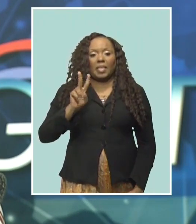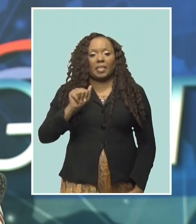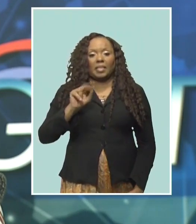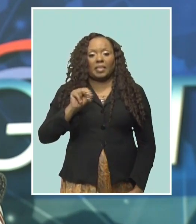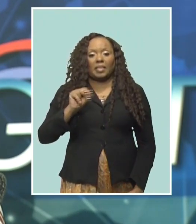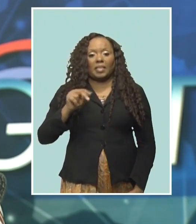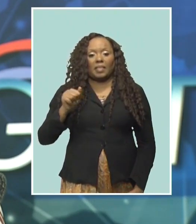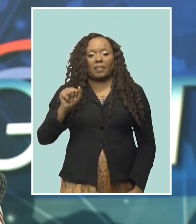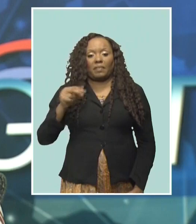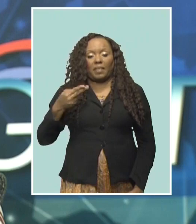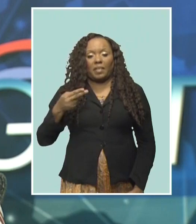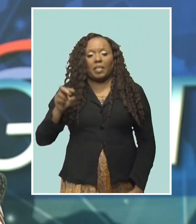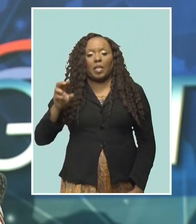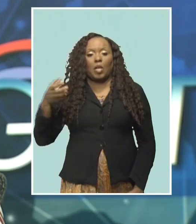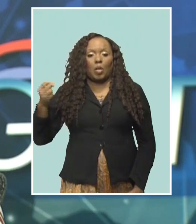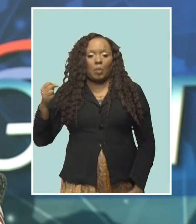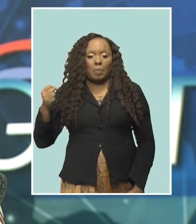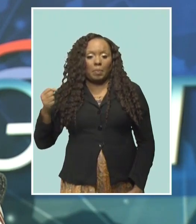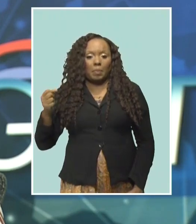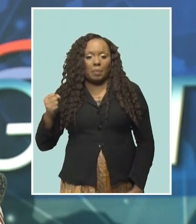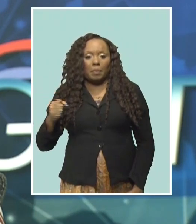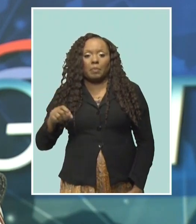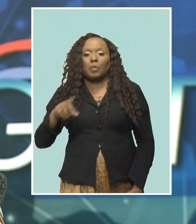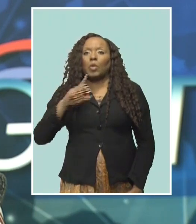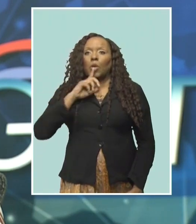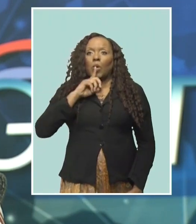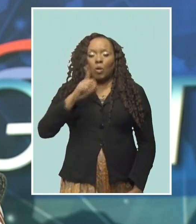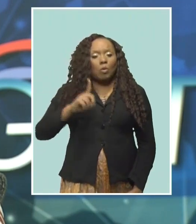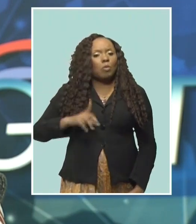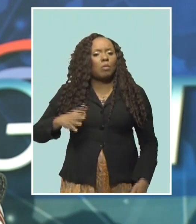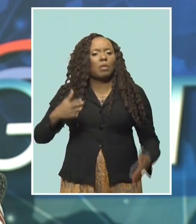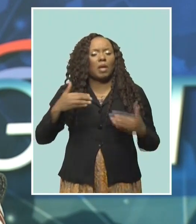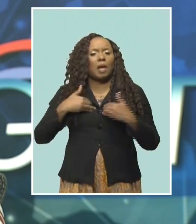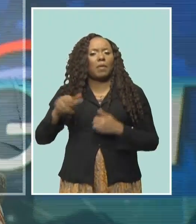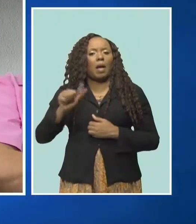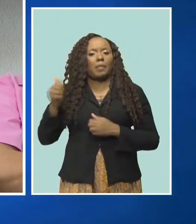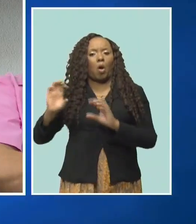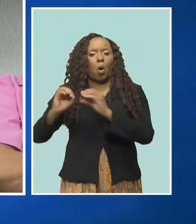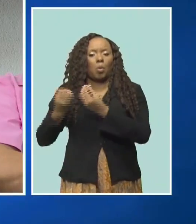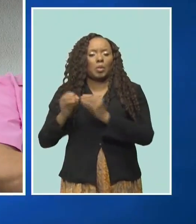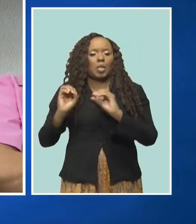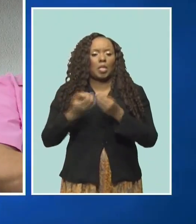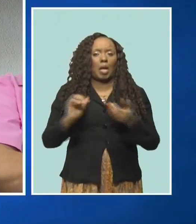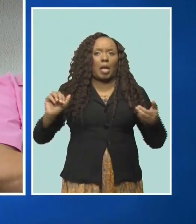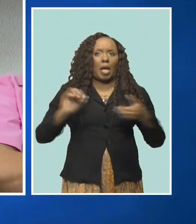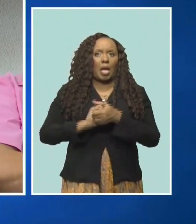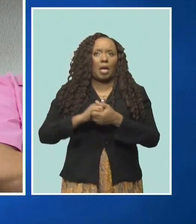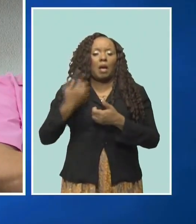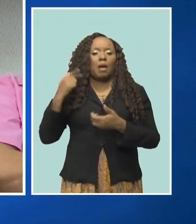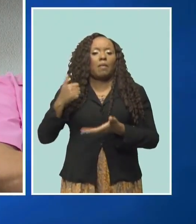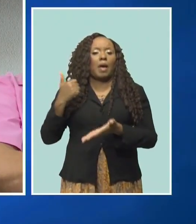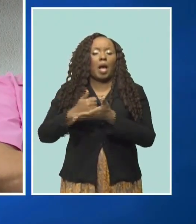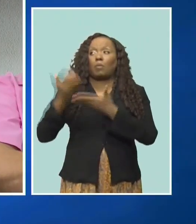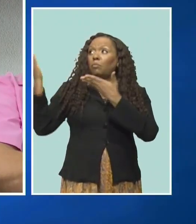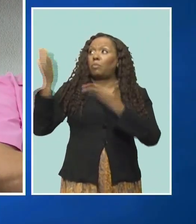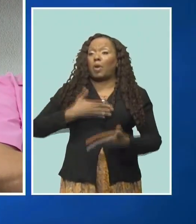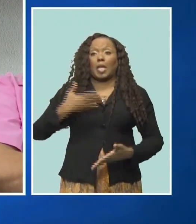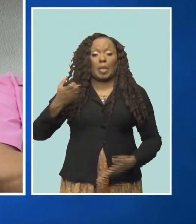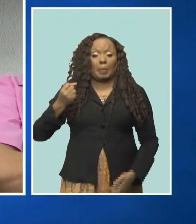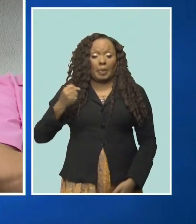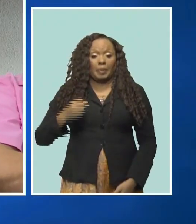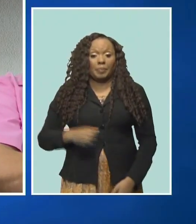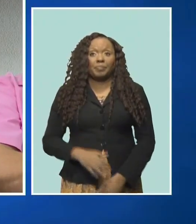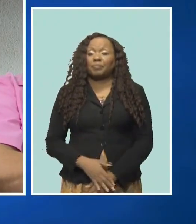Grow Invest and the St. Barnabas Accord. I want to really thank